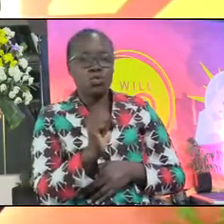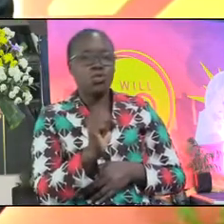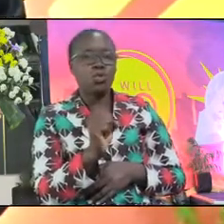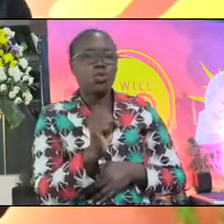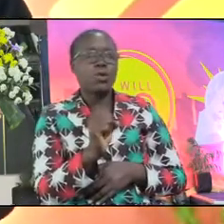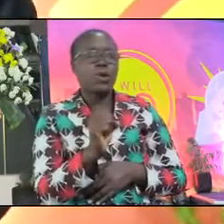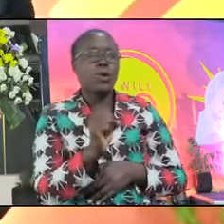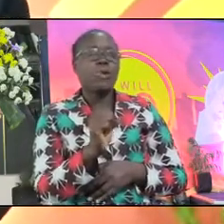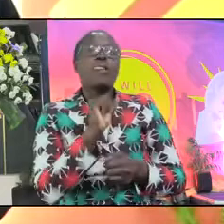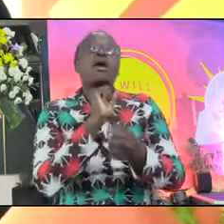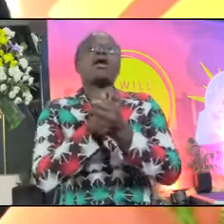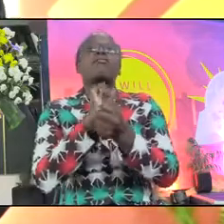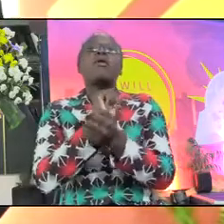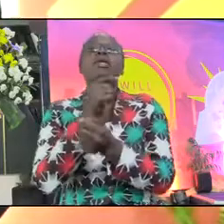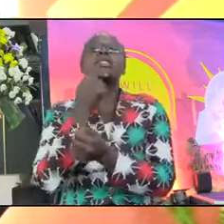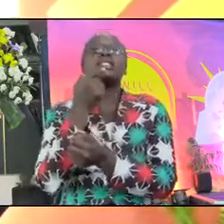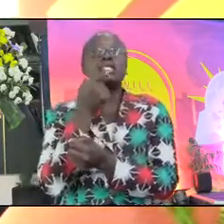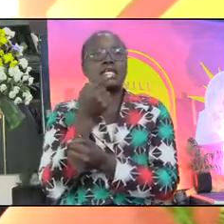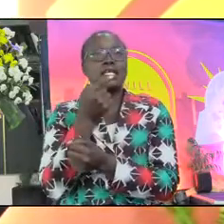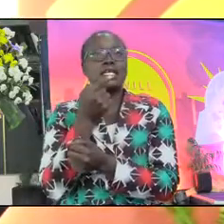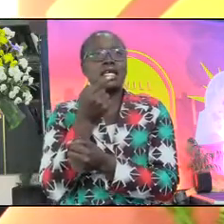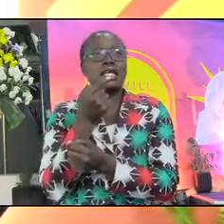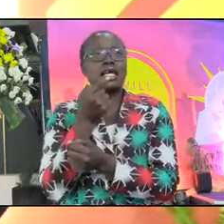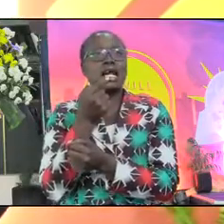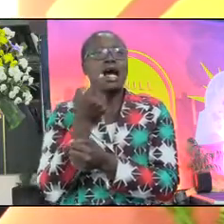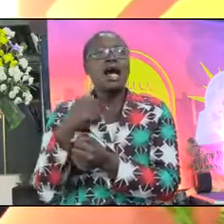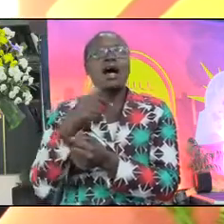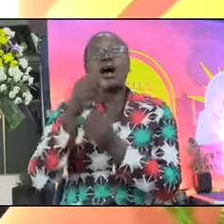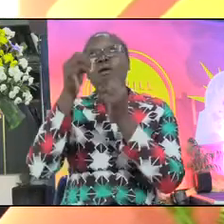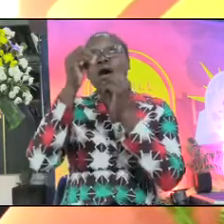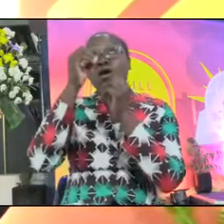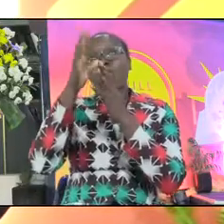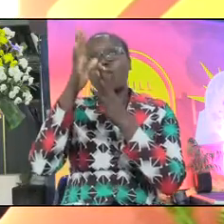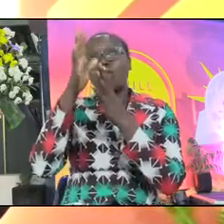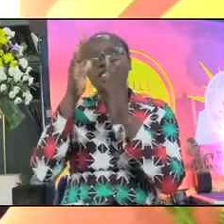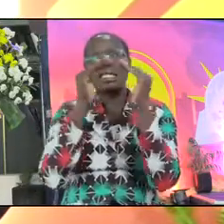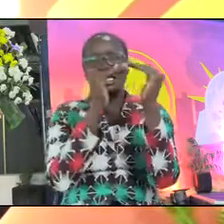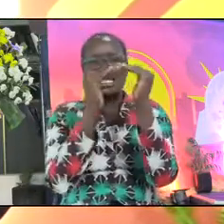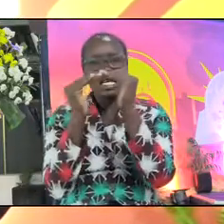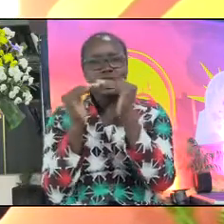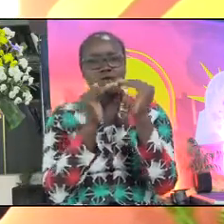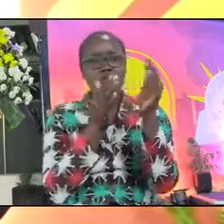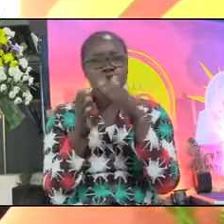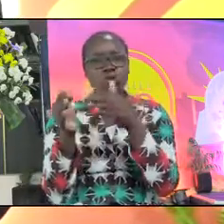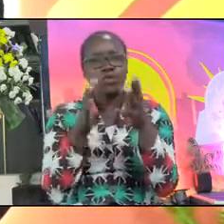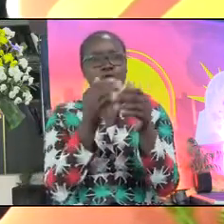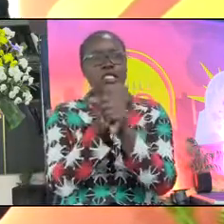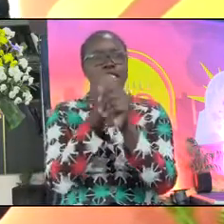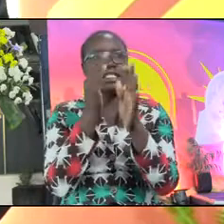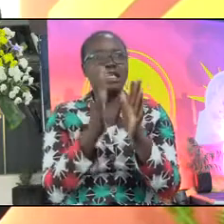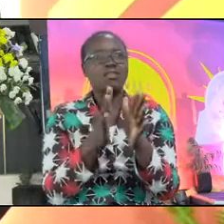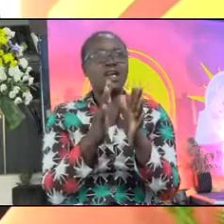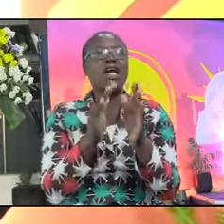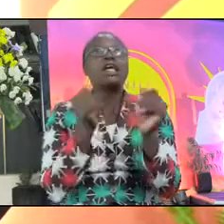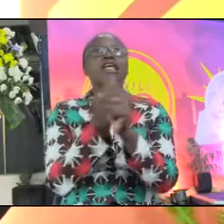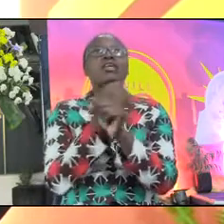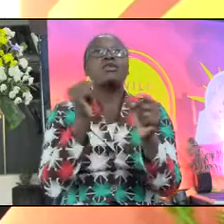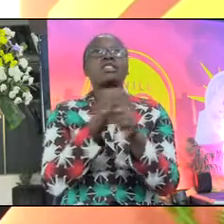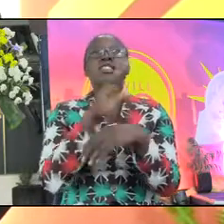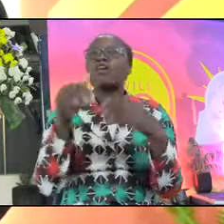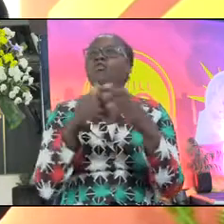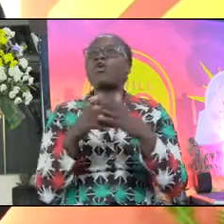so Paul is saying that our God is an equal opportunity savior. He will